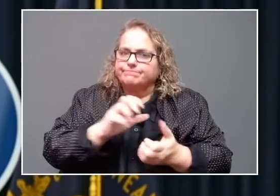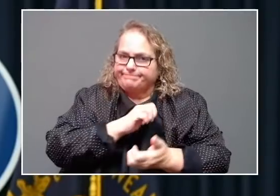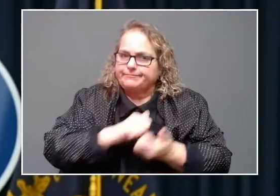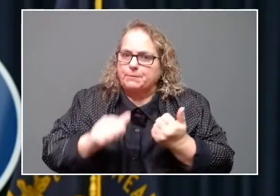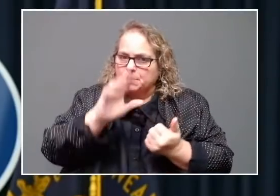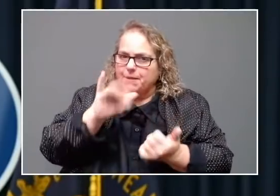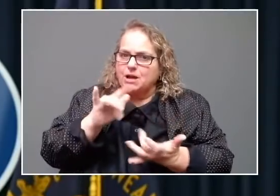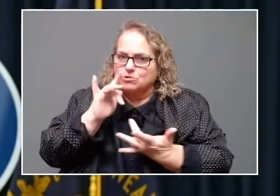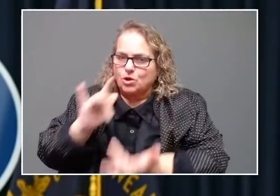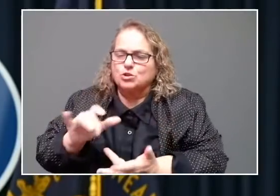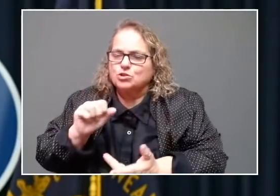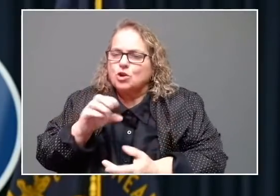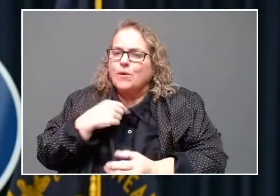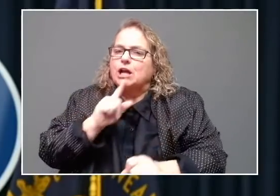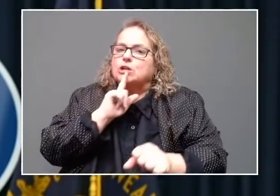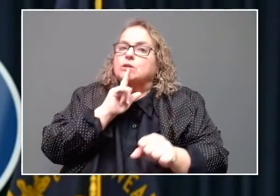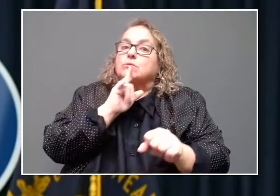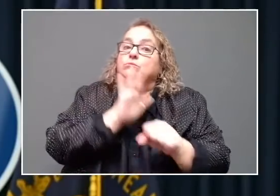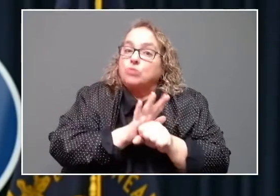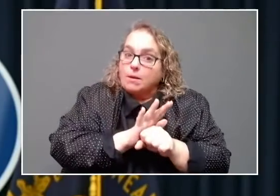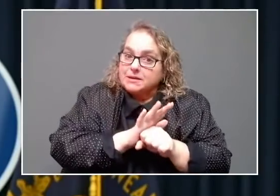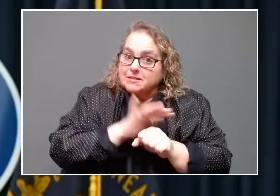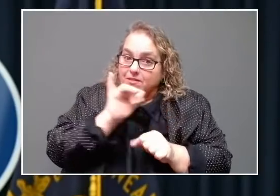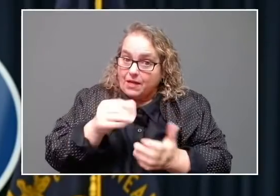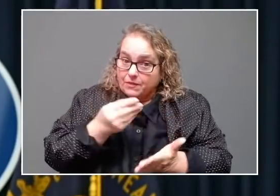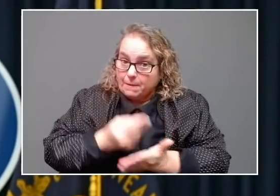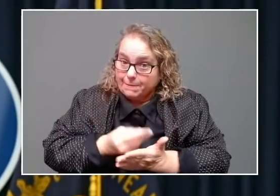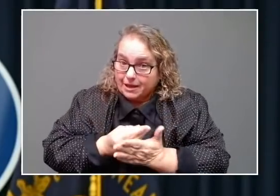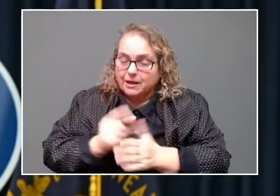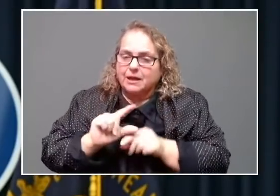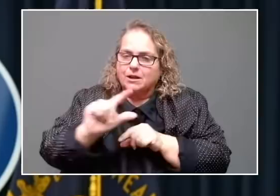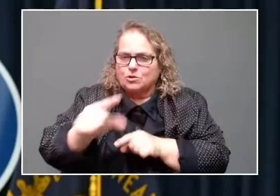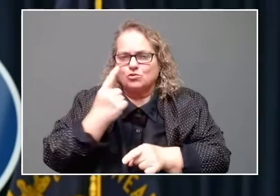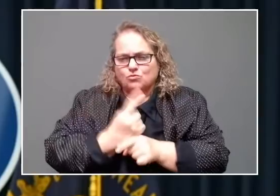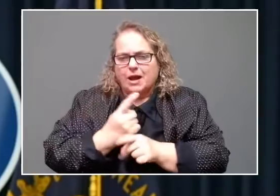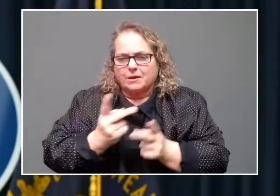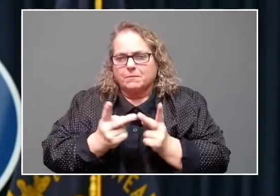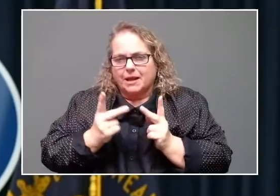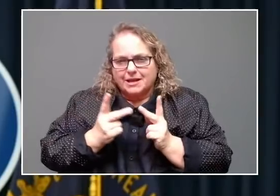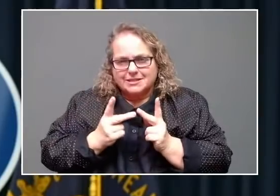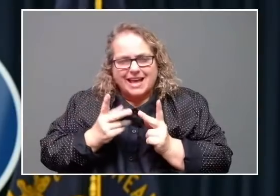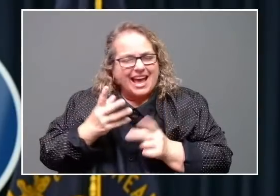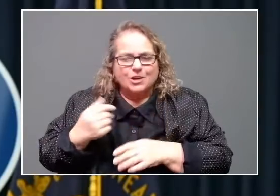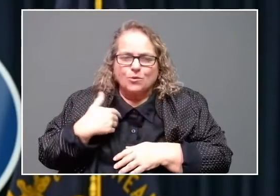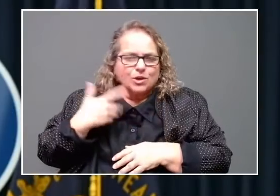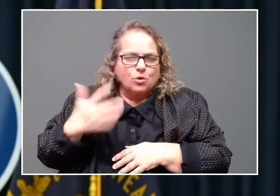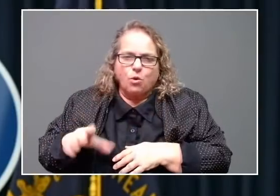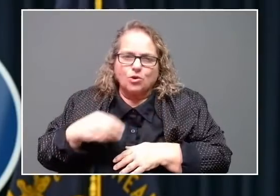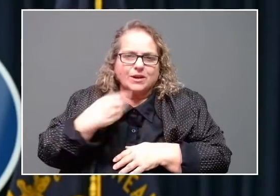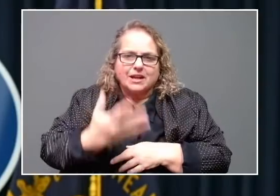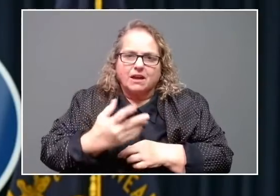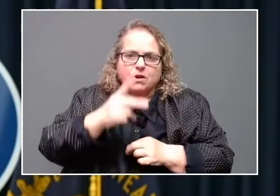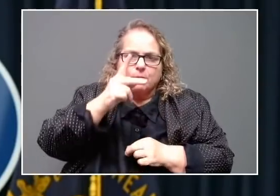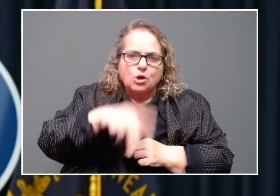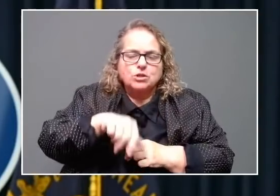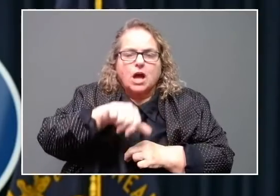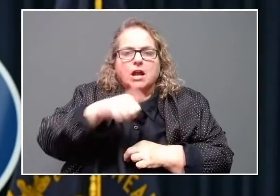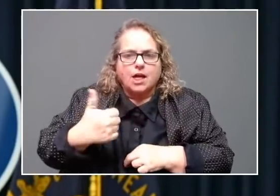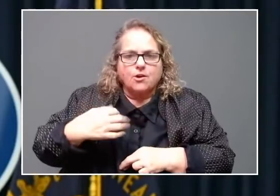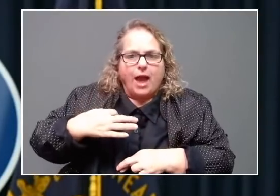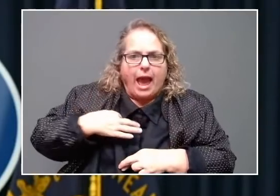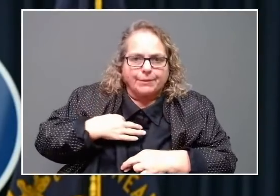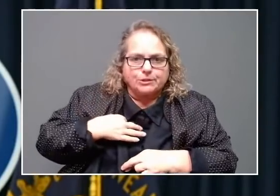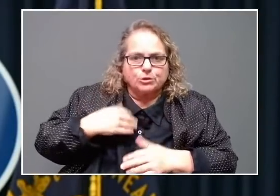that dollars are going to the right place, and second, that we don't give somebody yet another application process where they have to tell yet another